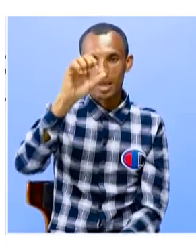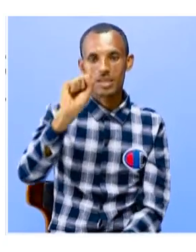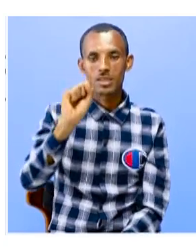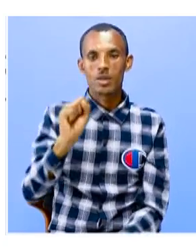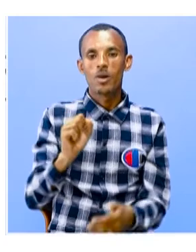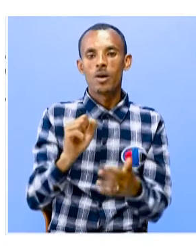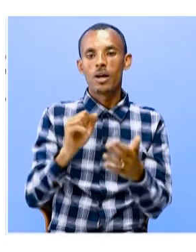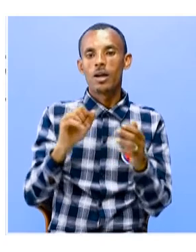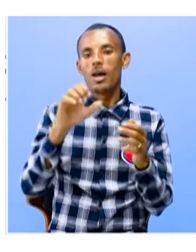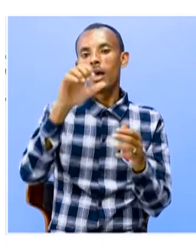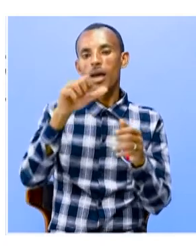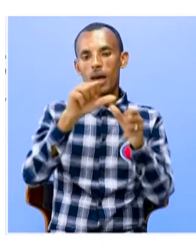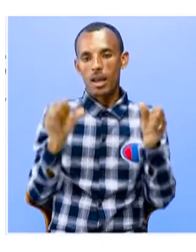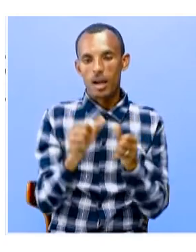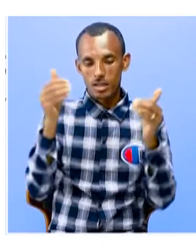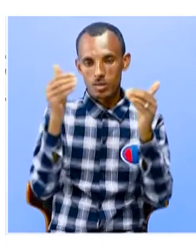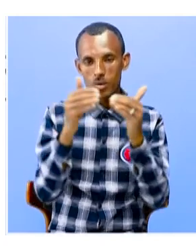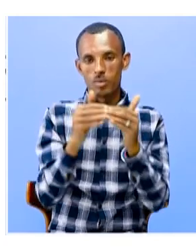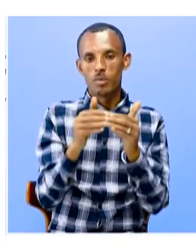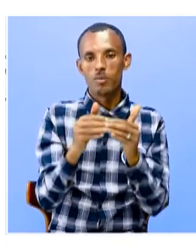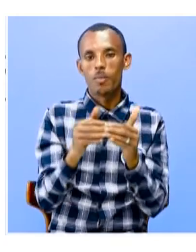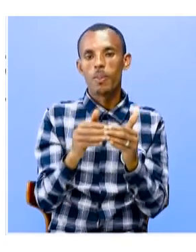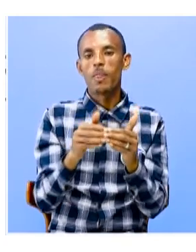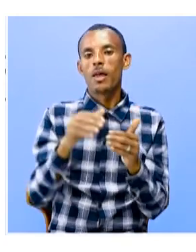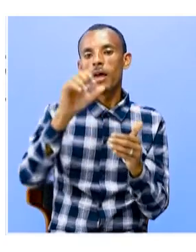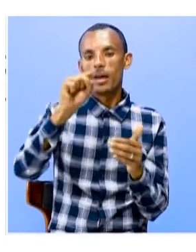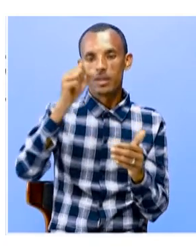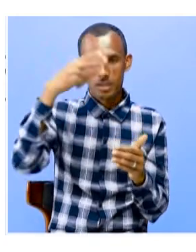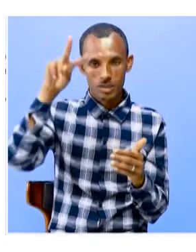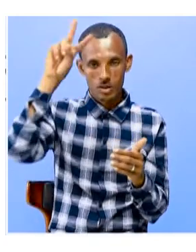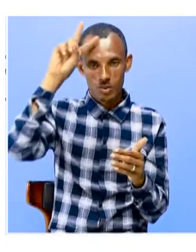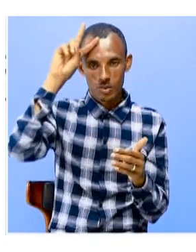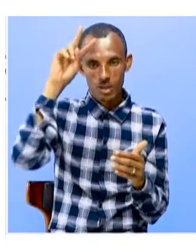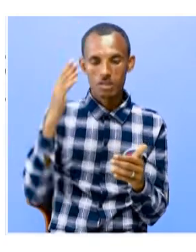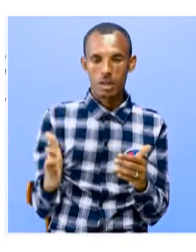Therefore, area of this square will be this S squared.